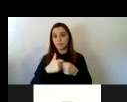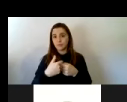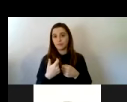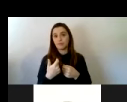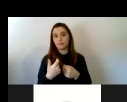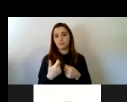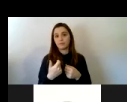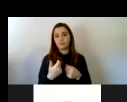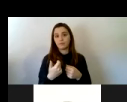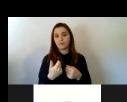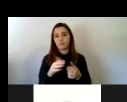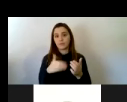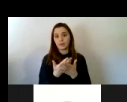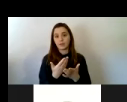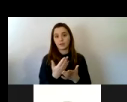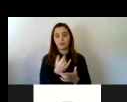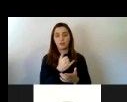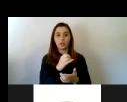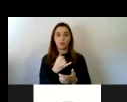of 2030.